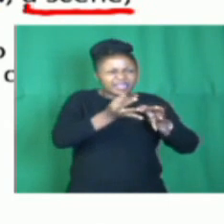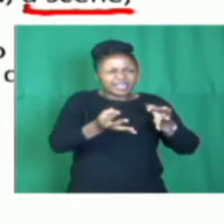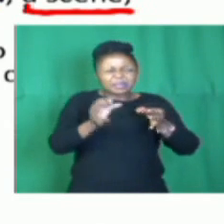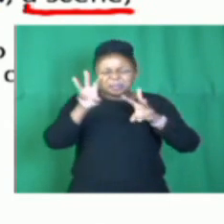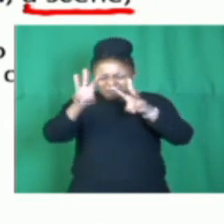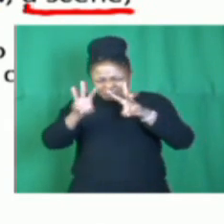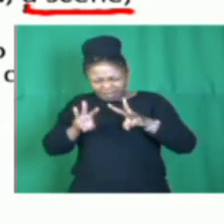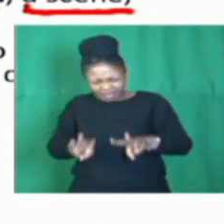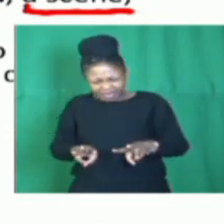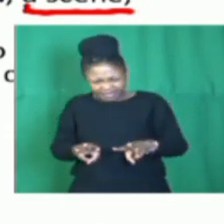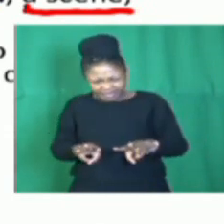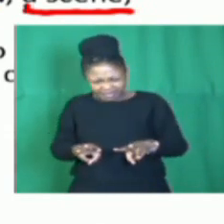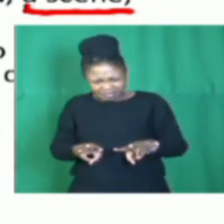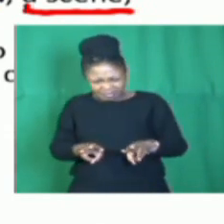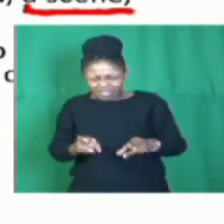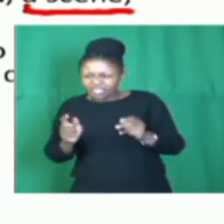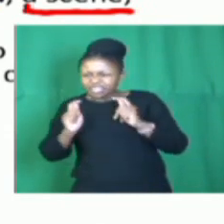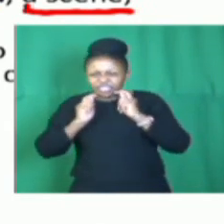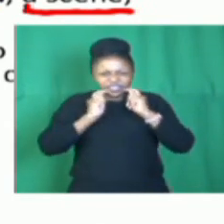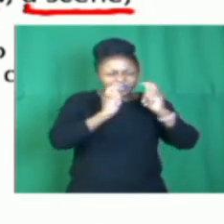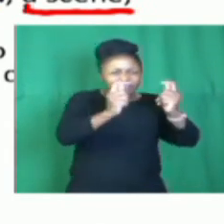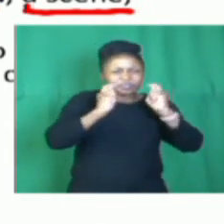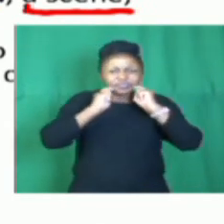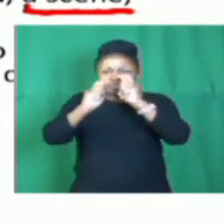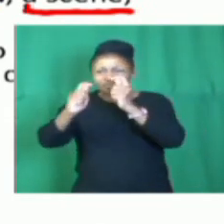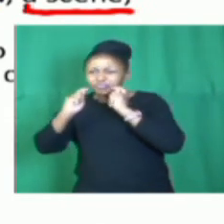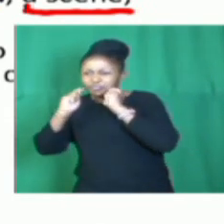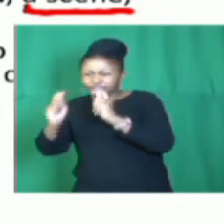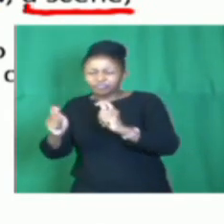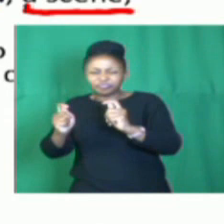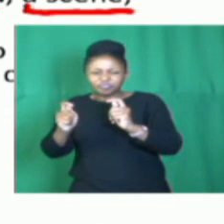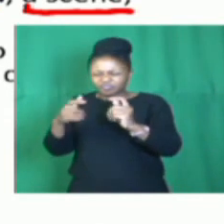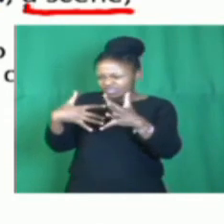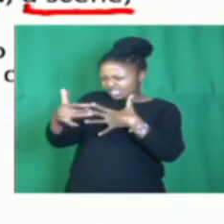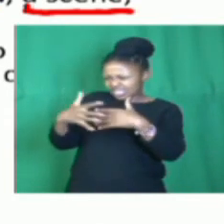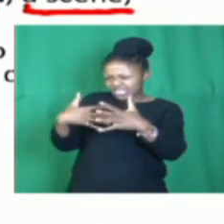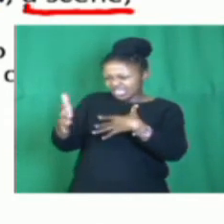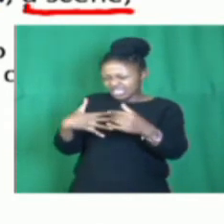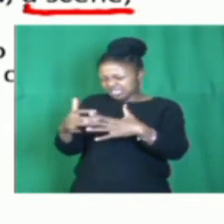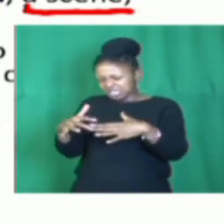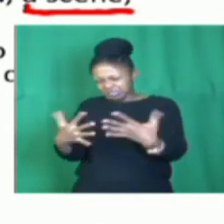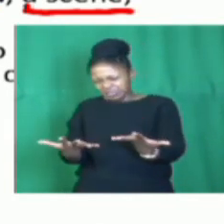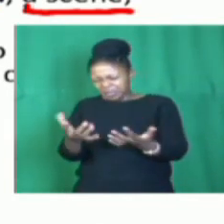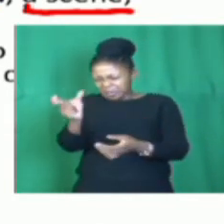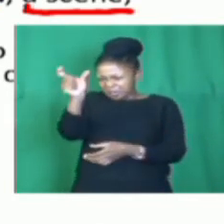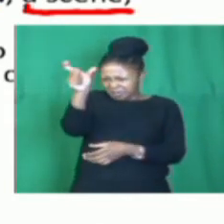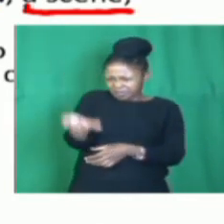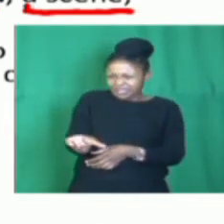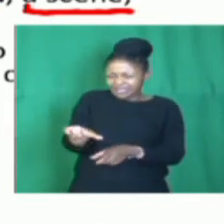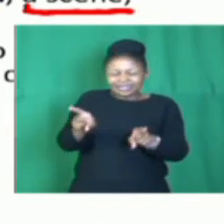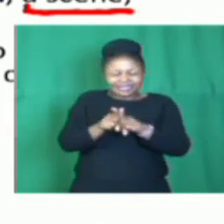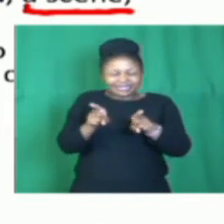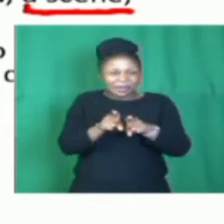You can describe a journey. You can describe an object, a person, or a place. In an